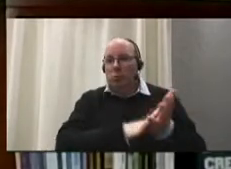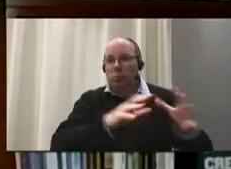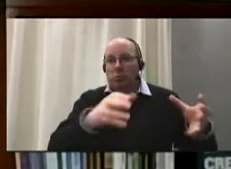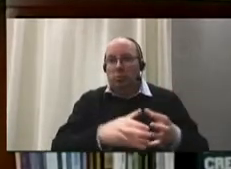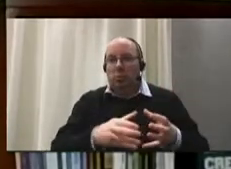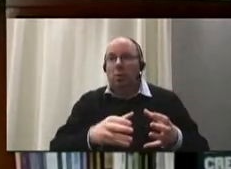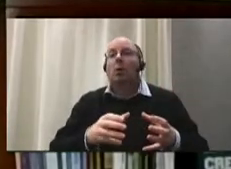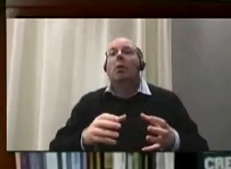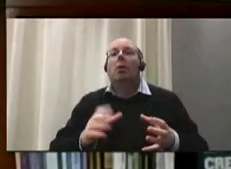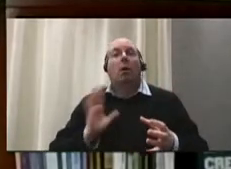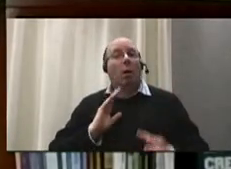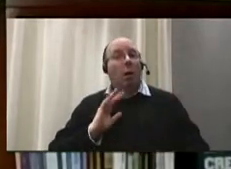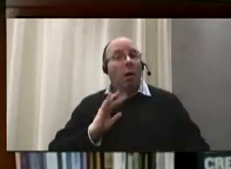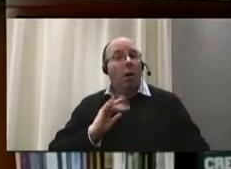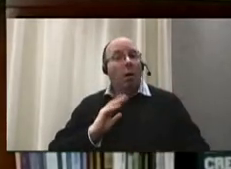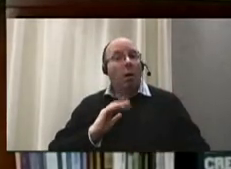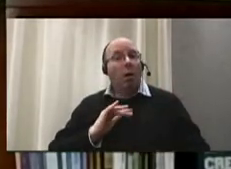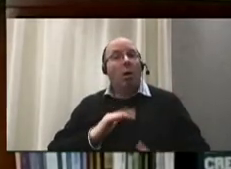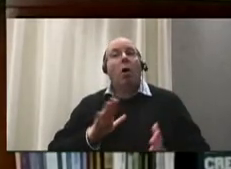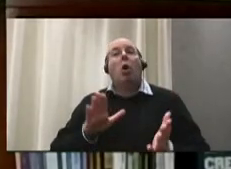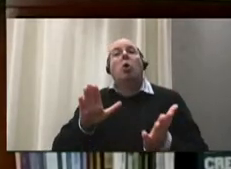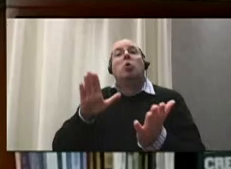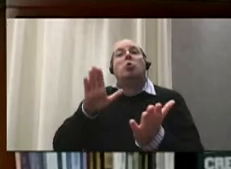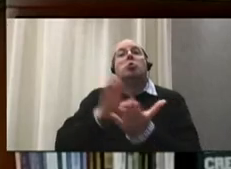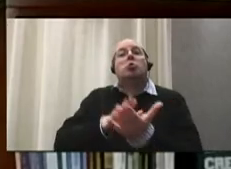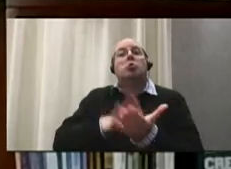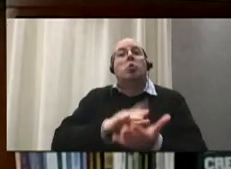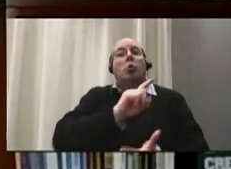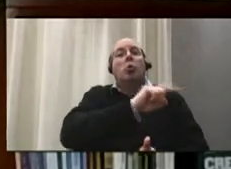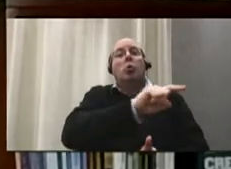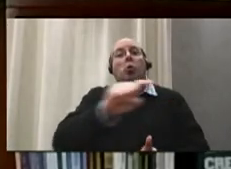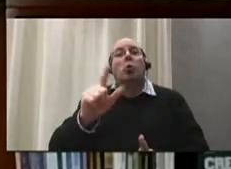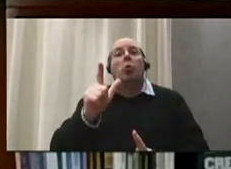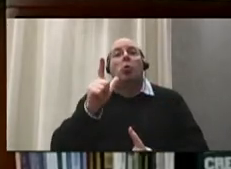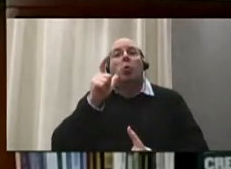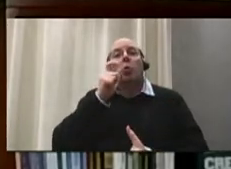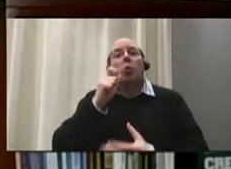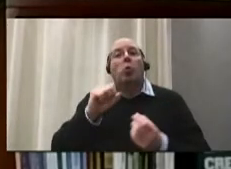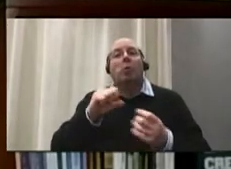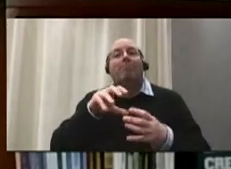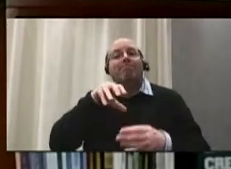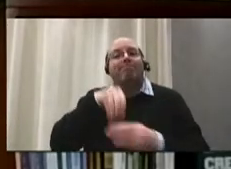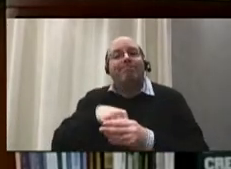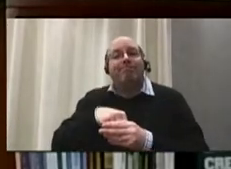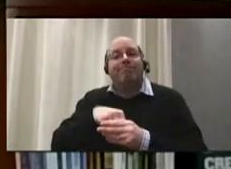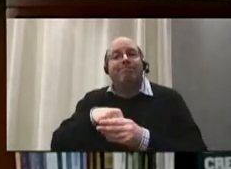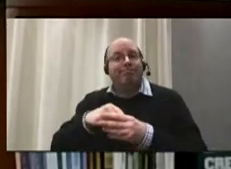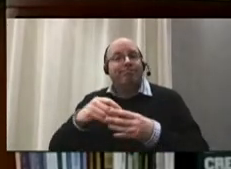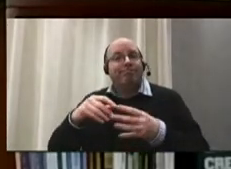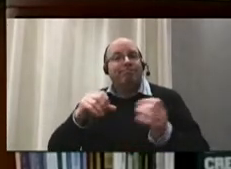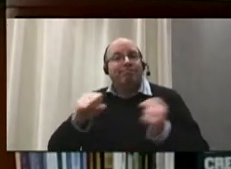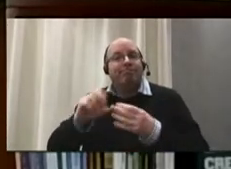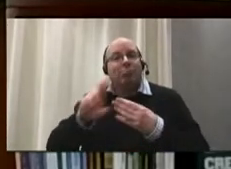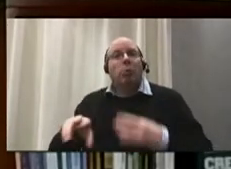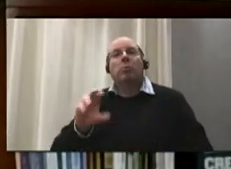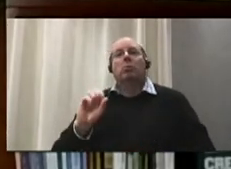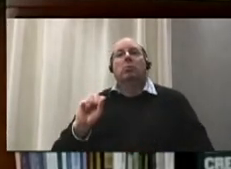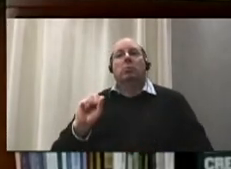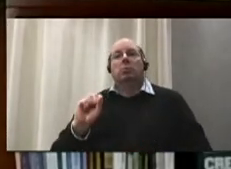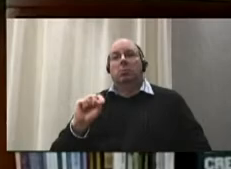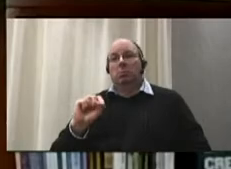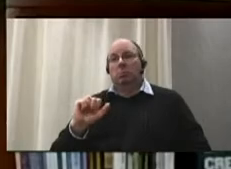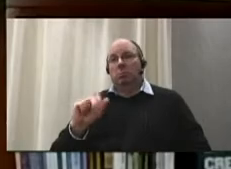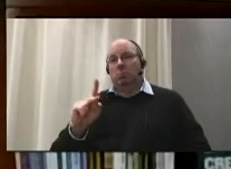stakeholders, which is exactly what we should always do when it comes down to our decisions, because in a diverse community, we have to look at many different